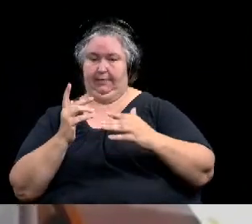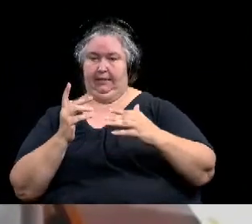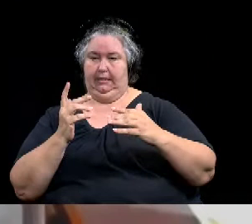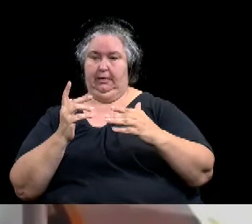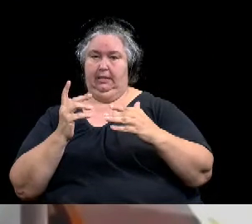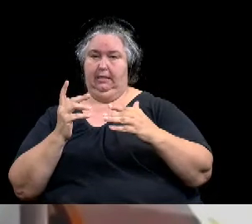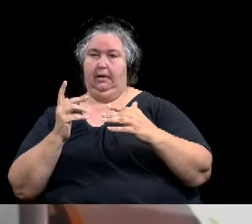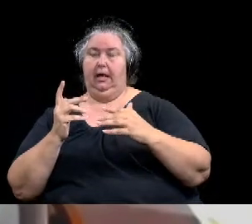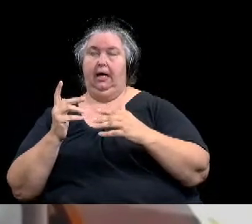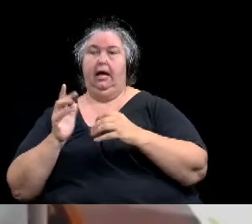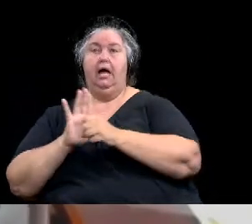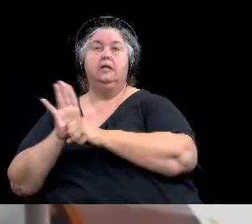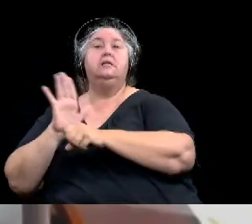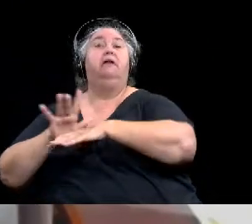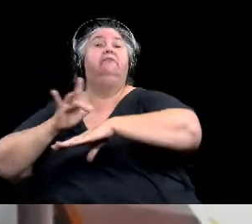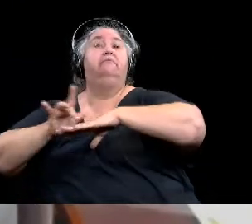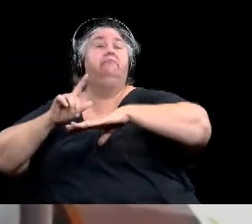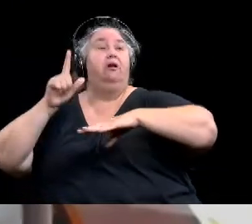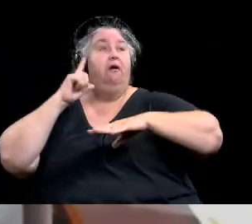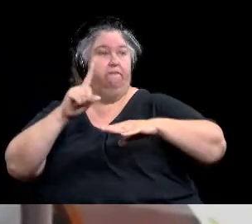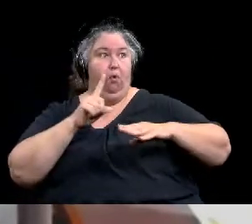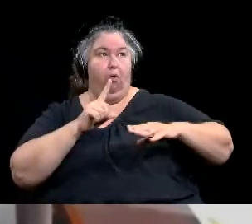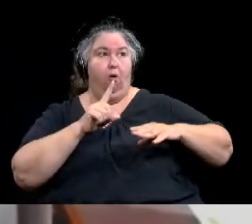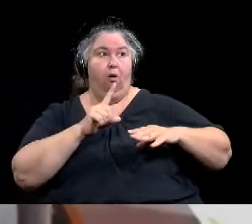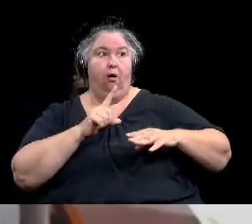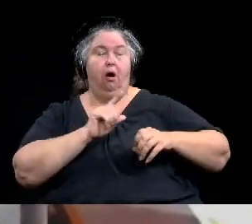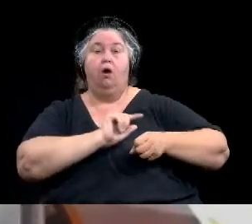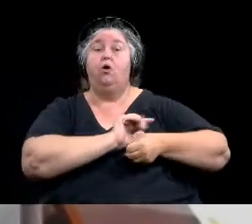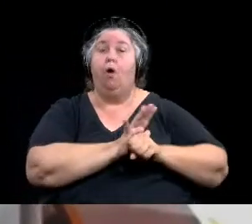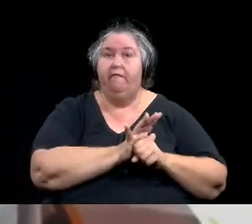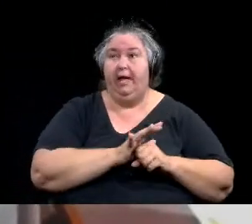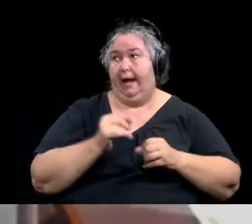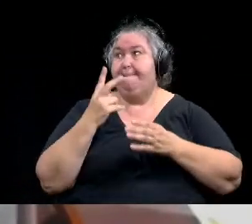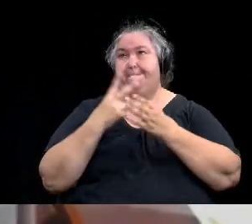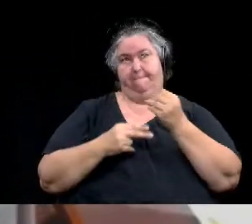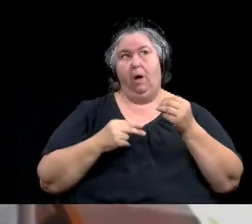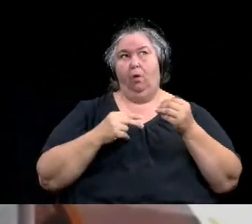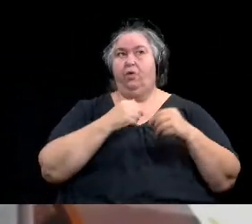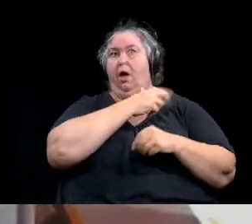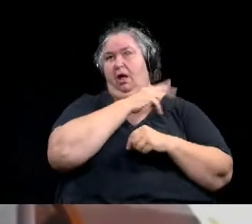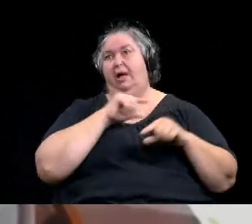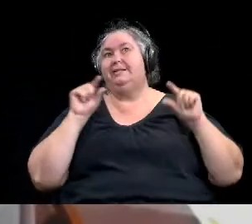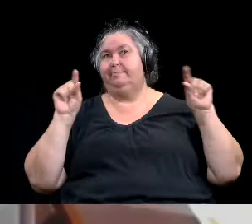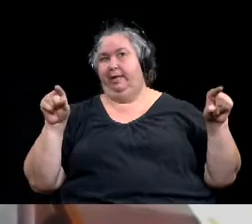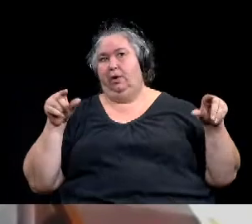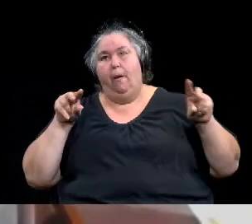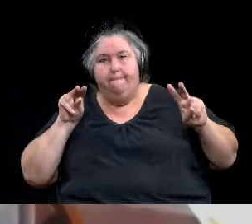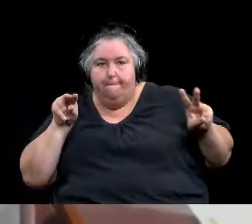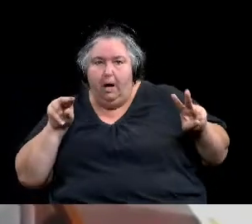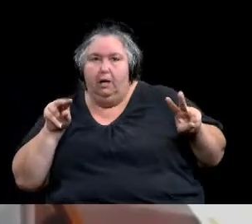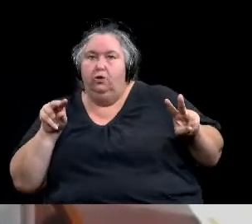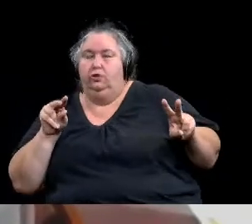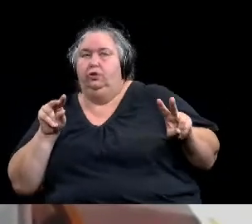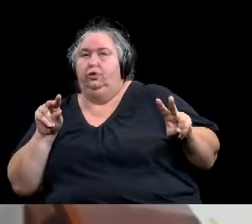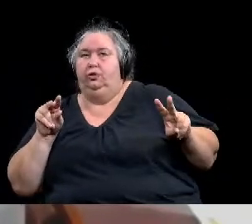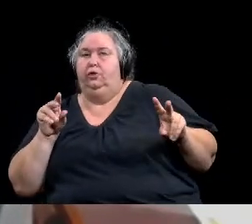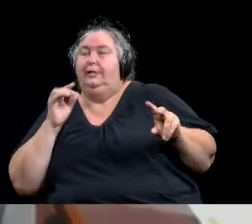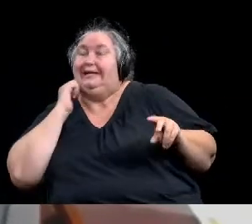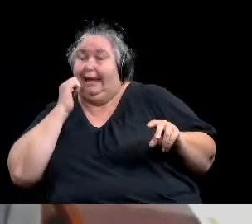patients. And we, both of our facilities, continue to monitor and track that